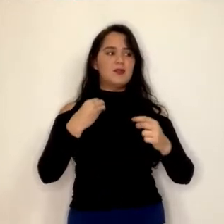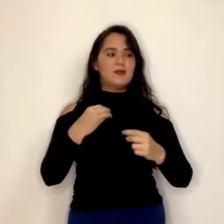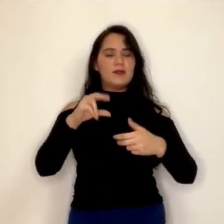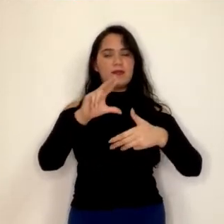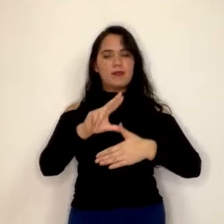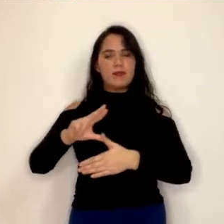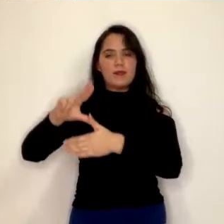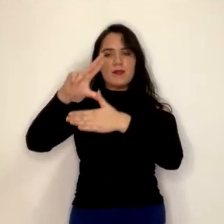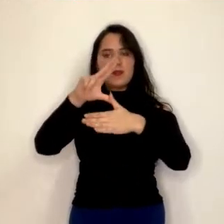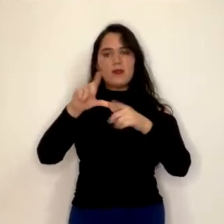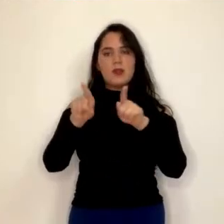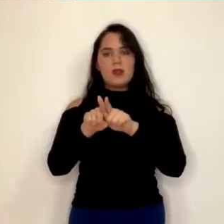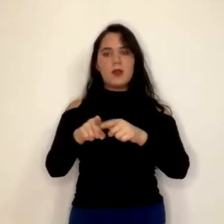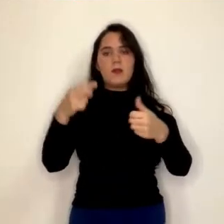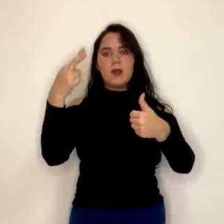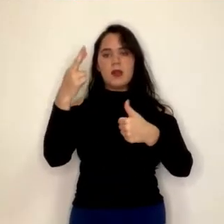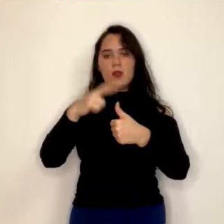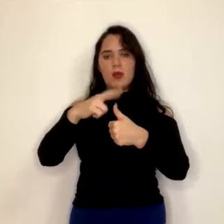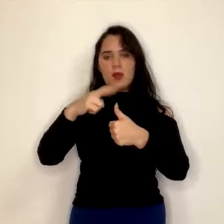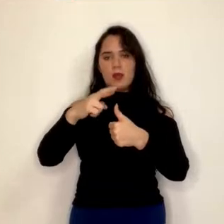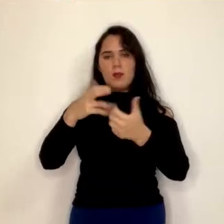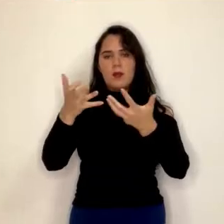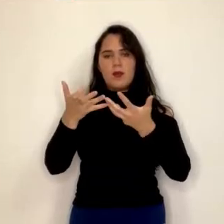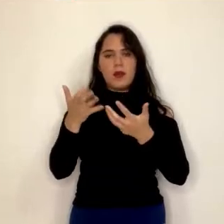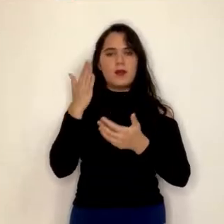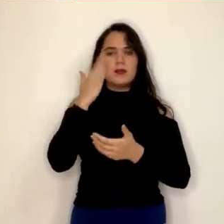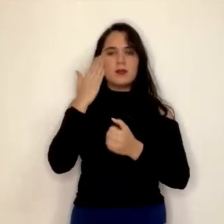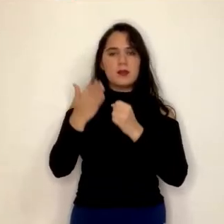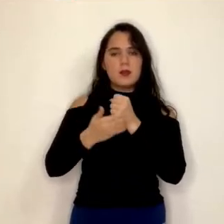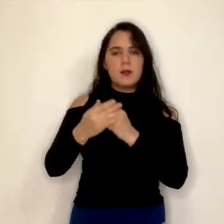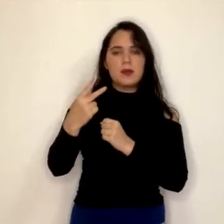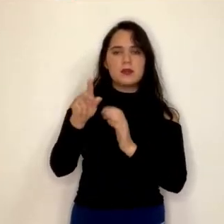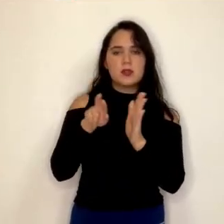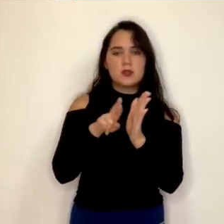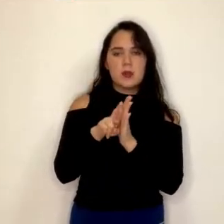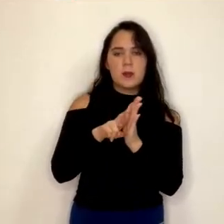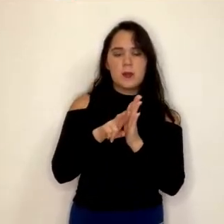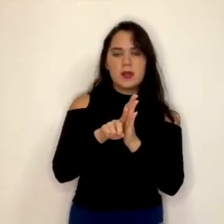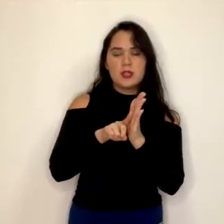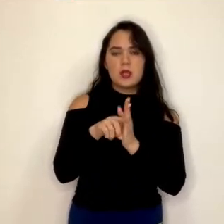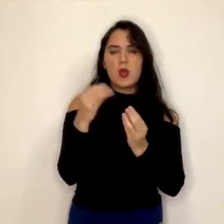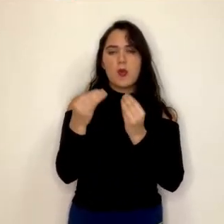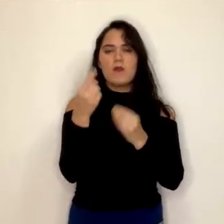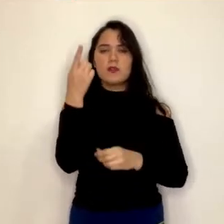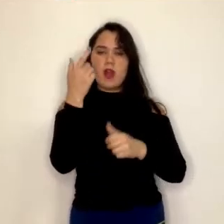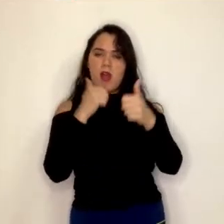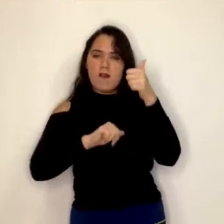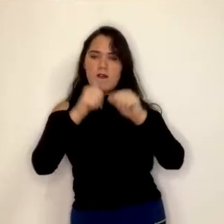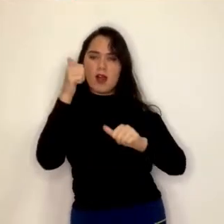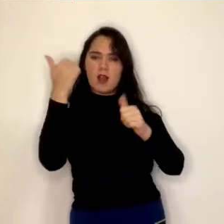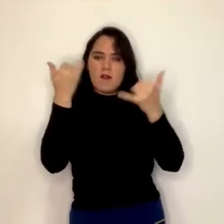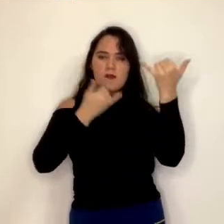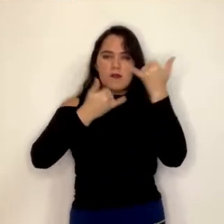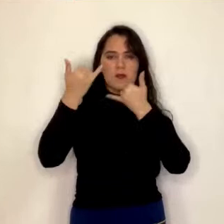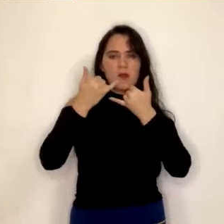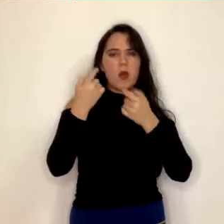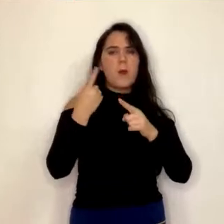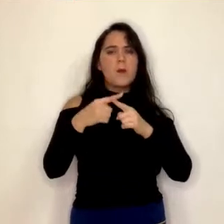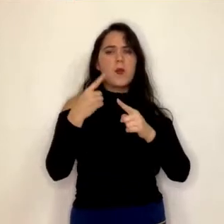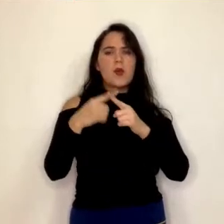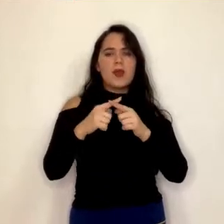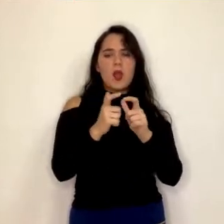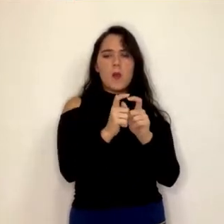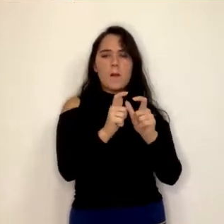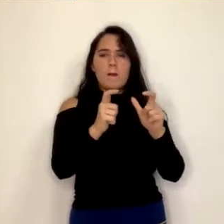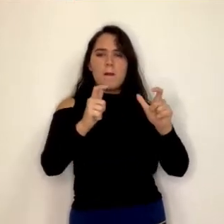to know, according to this research and your experience, how do you evaluate this data and why